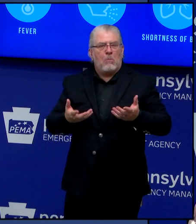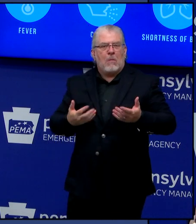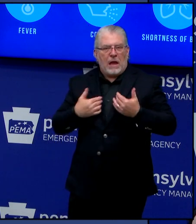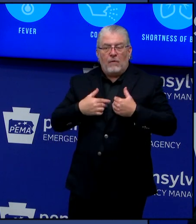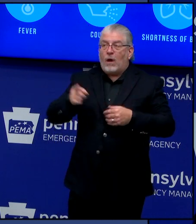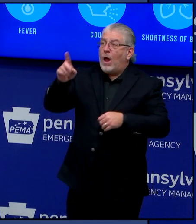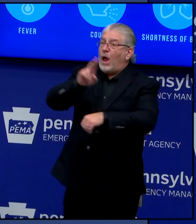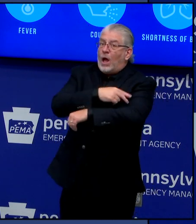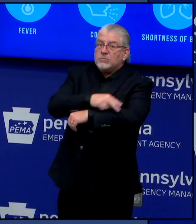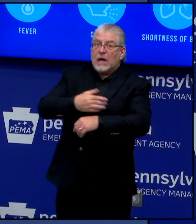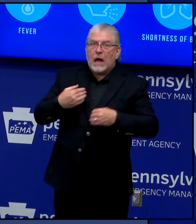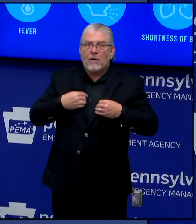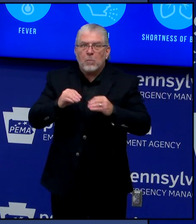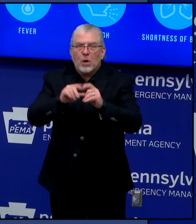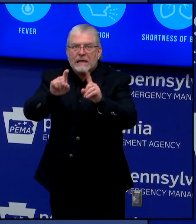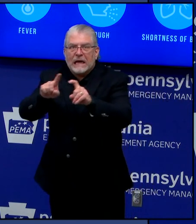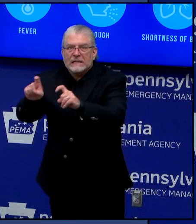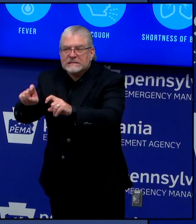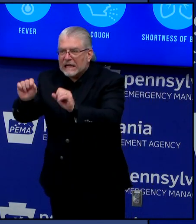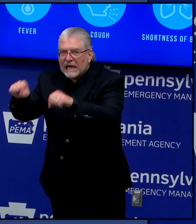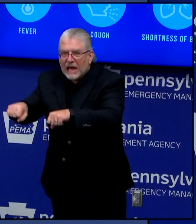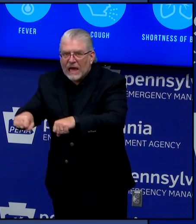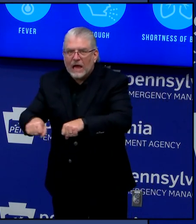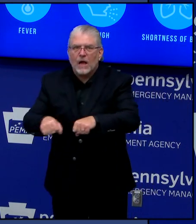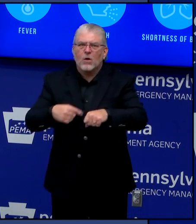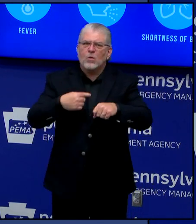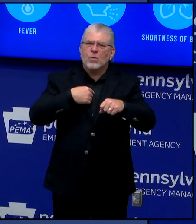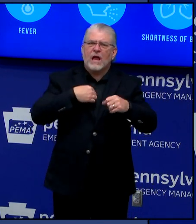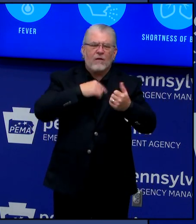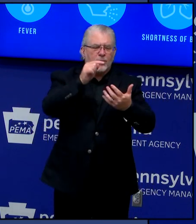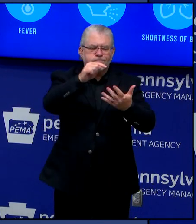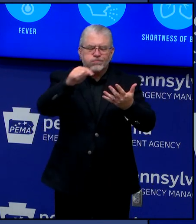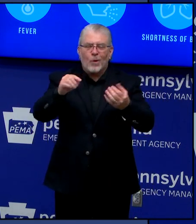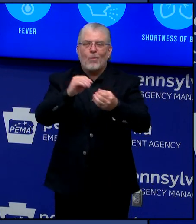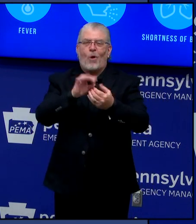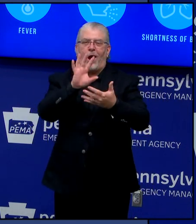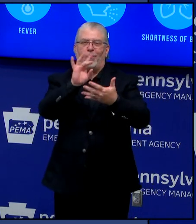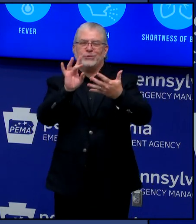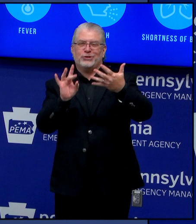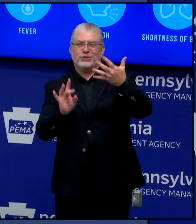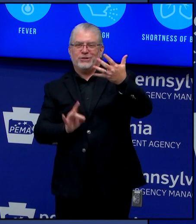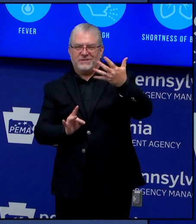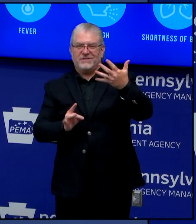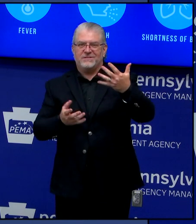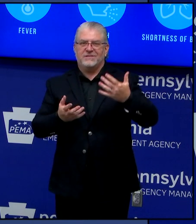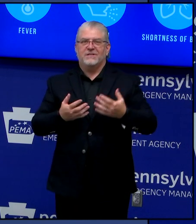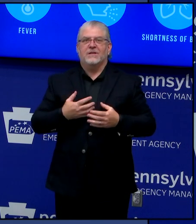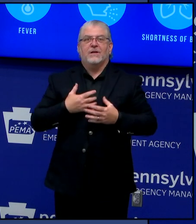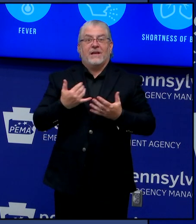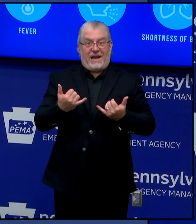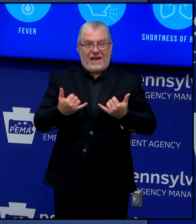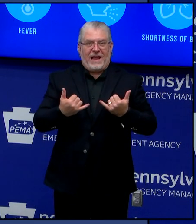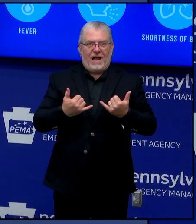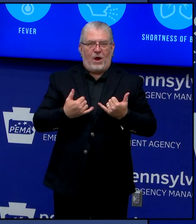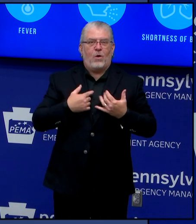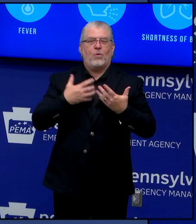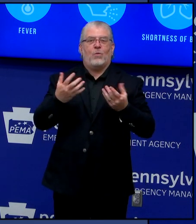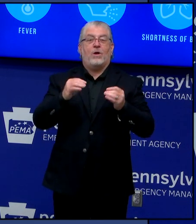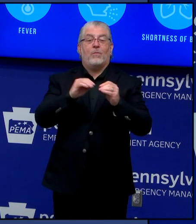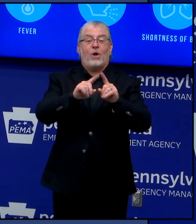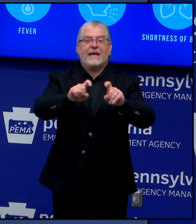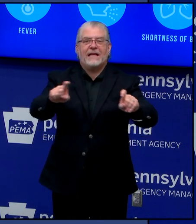commercial laboratories. We want to expand testing to all symptomatic individuals to get a better idea of how many patients have